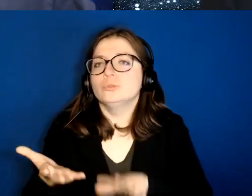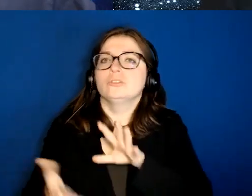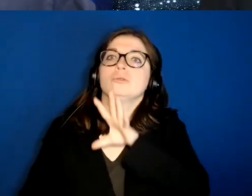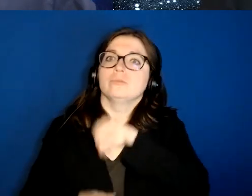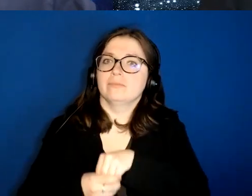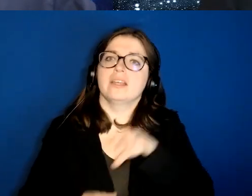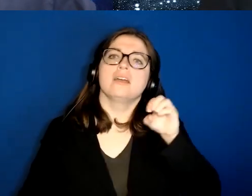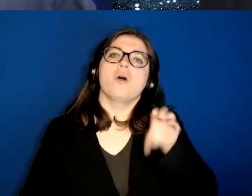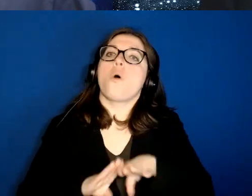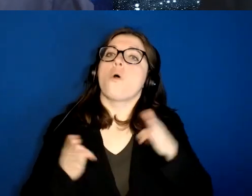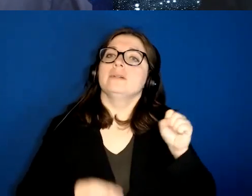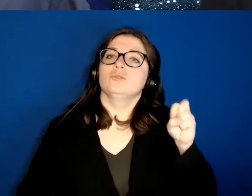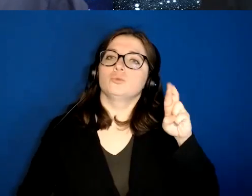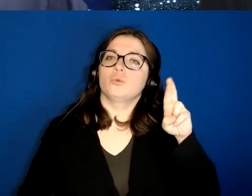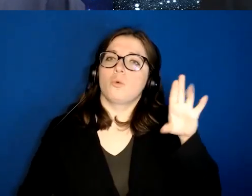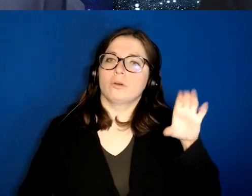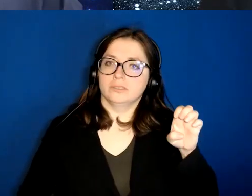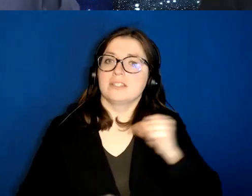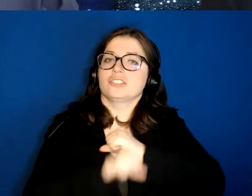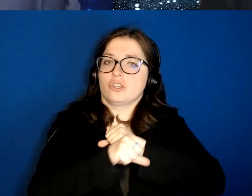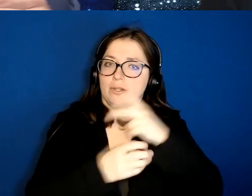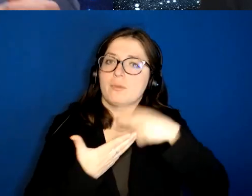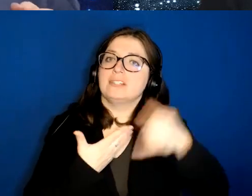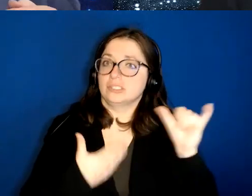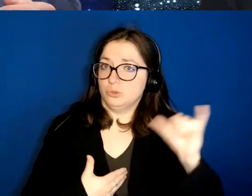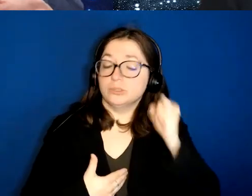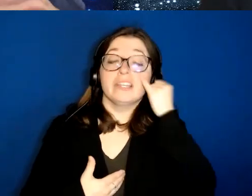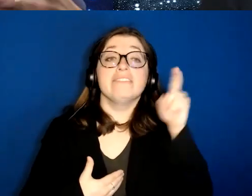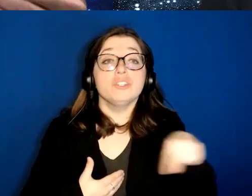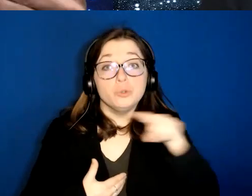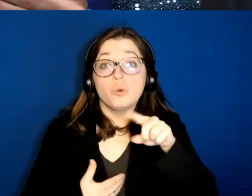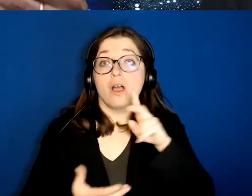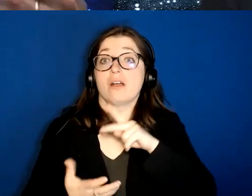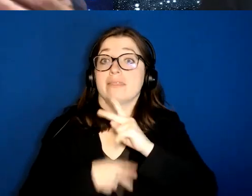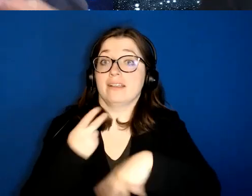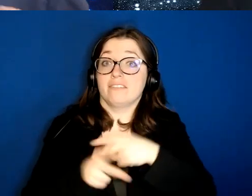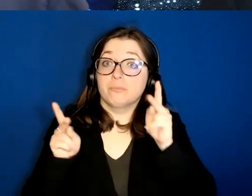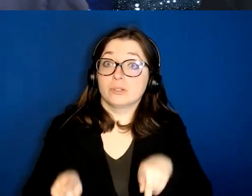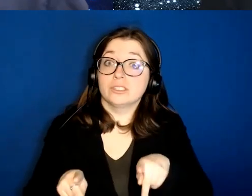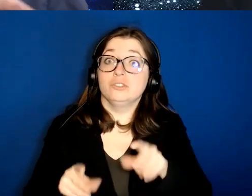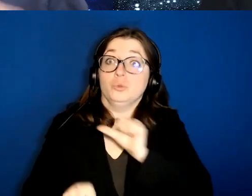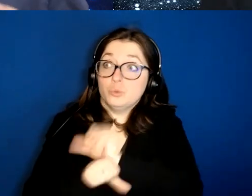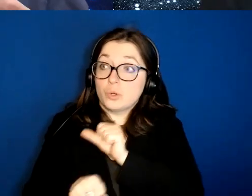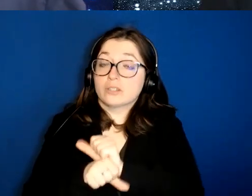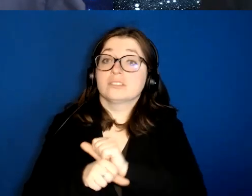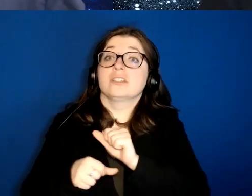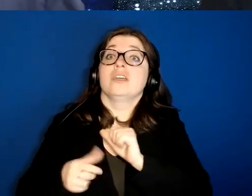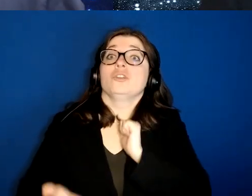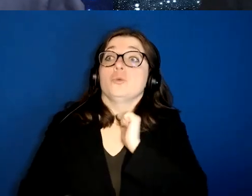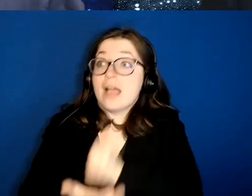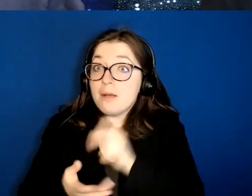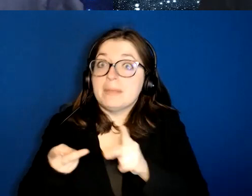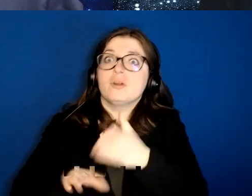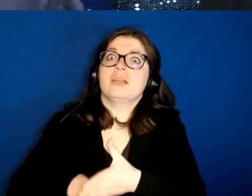security projects. If you are the kind of person who works to help somebody improve tools